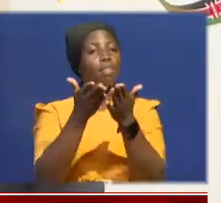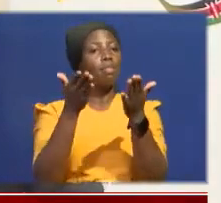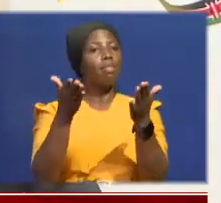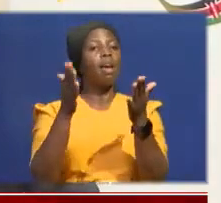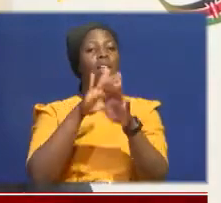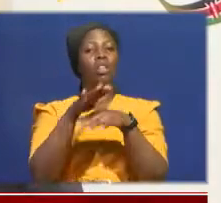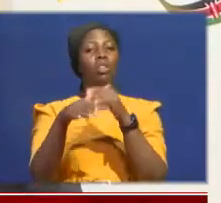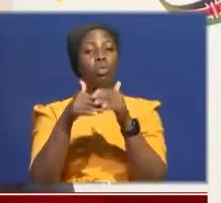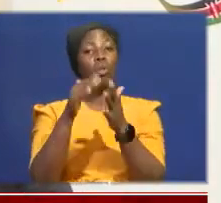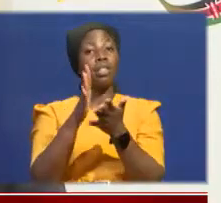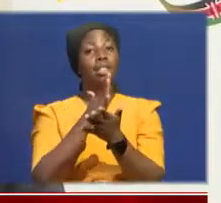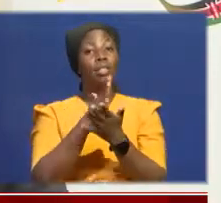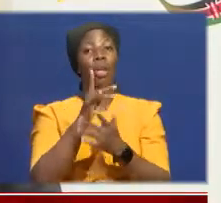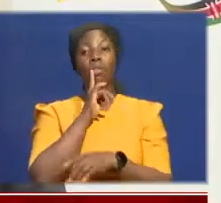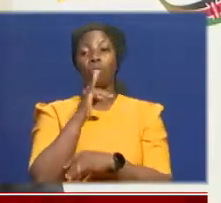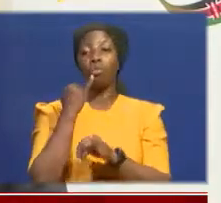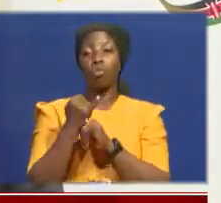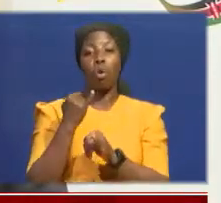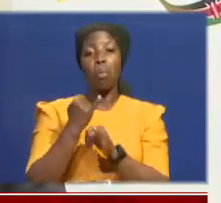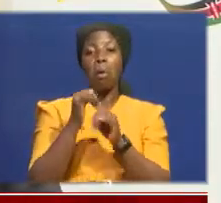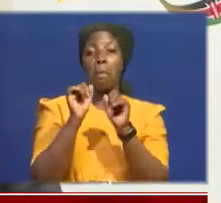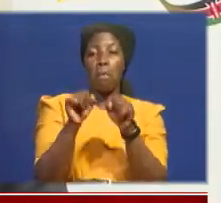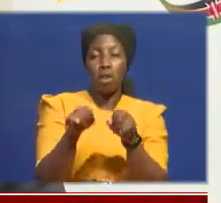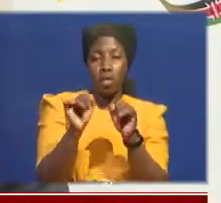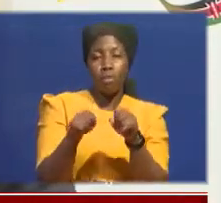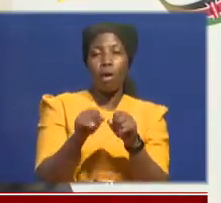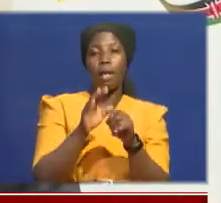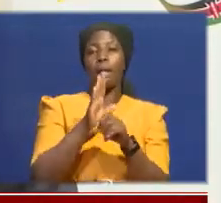all sectors, and therefore jobs are likely